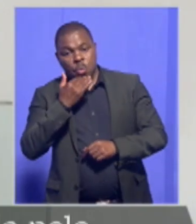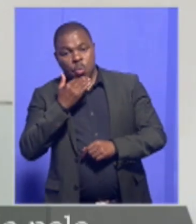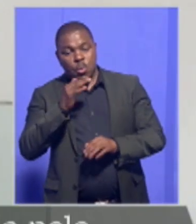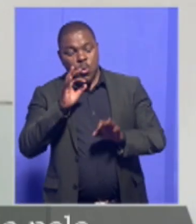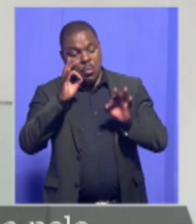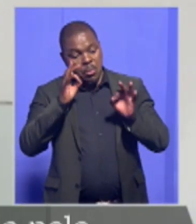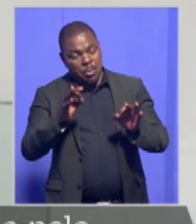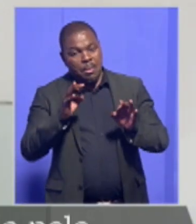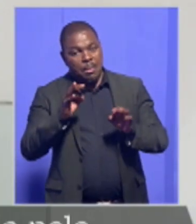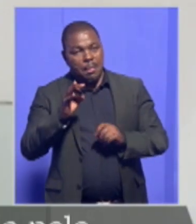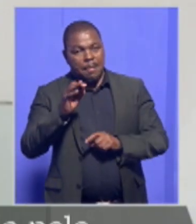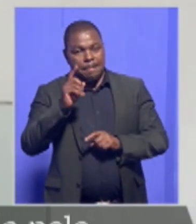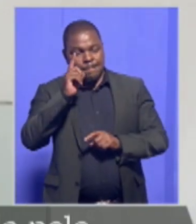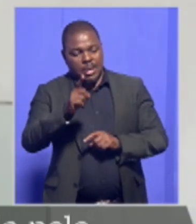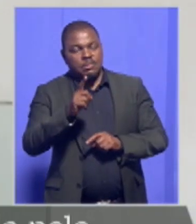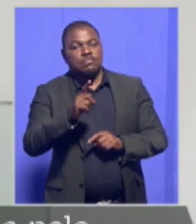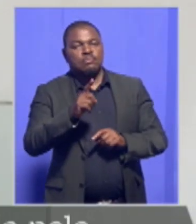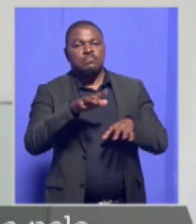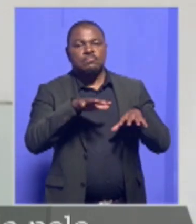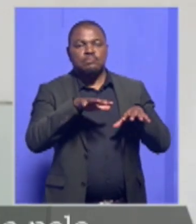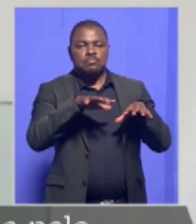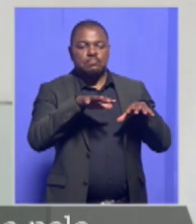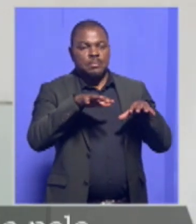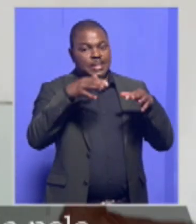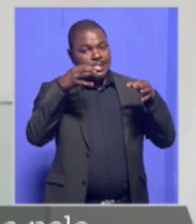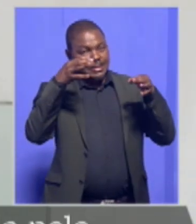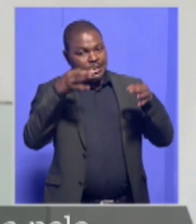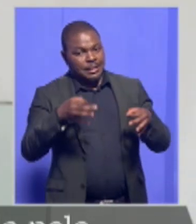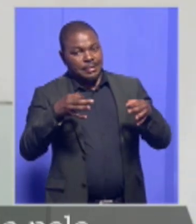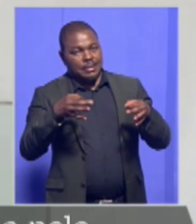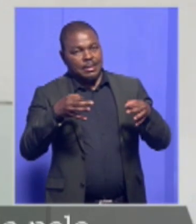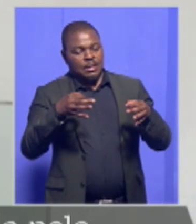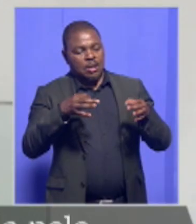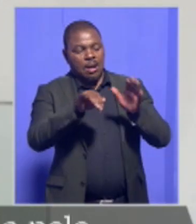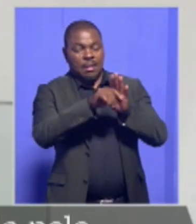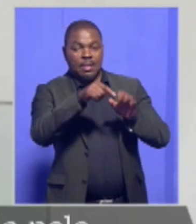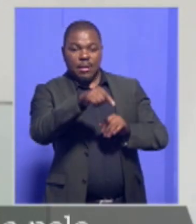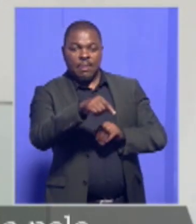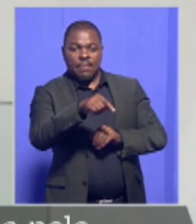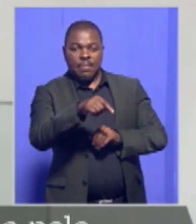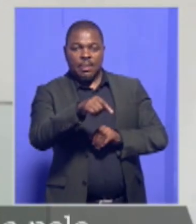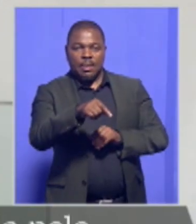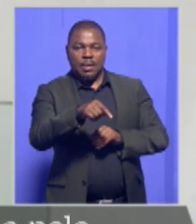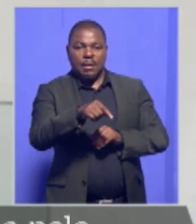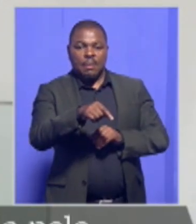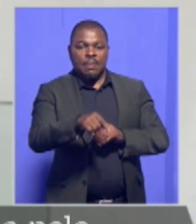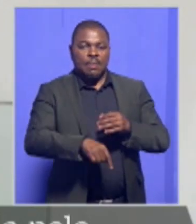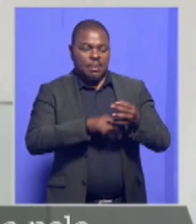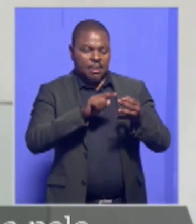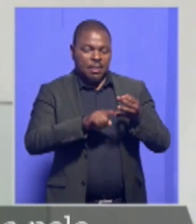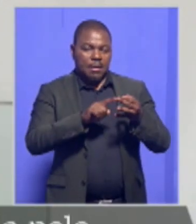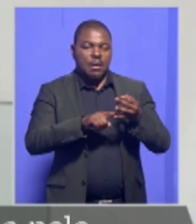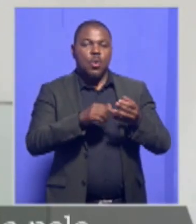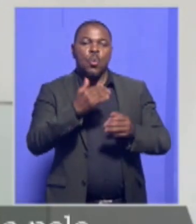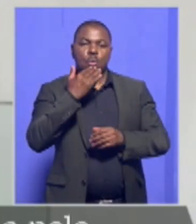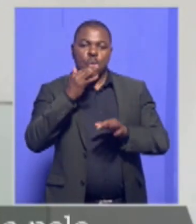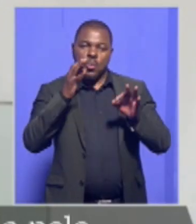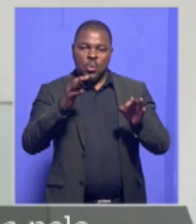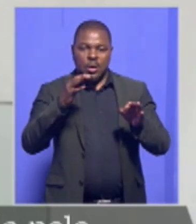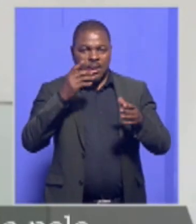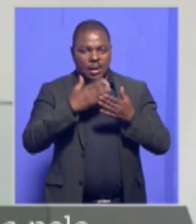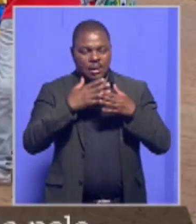tshwanke o tšea sephetho sa o identify. And ke mane ya ba tshwanke o tšea sephetho